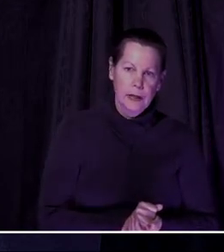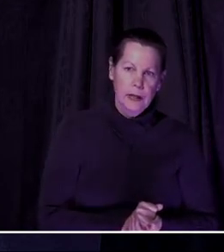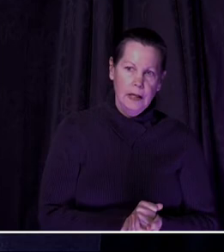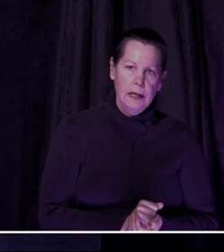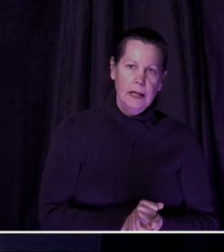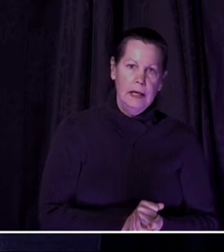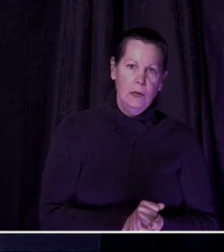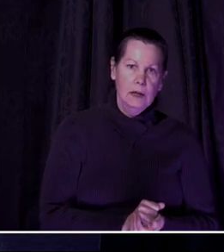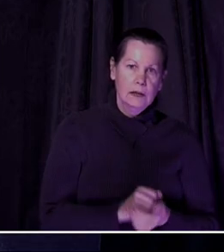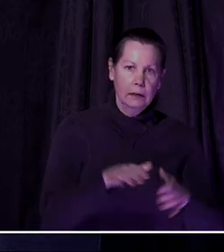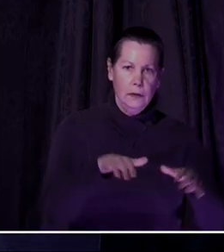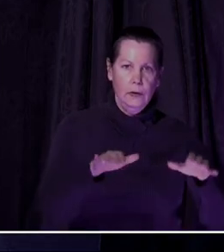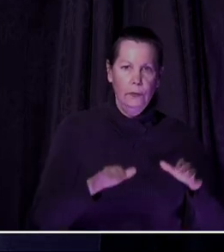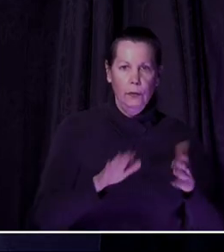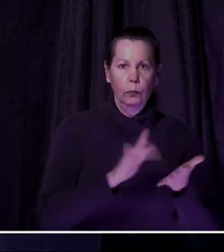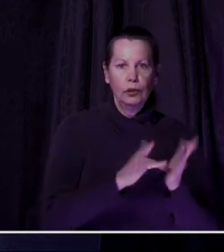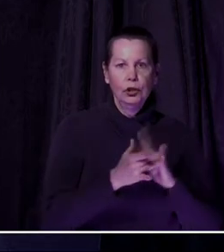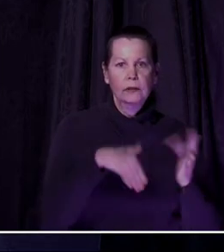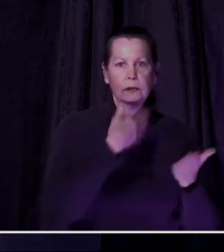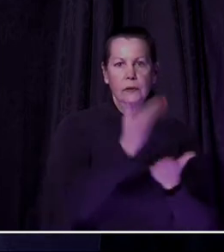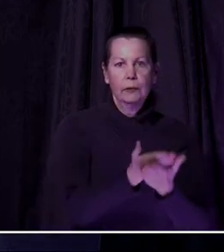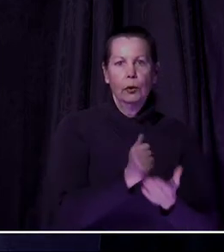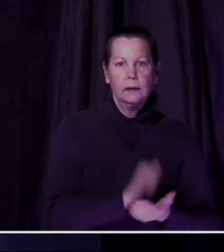scene when Jesus was born.